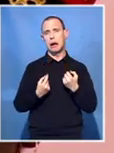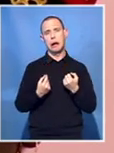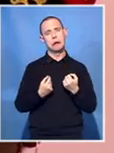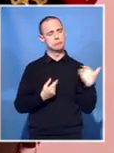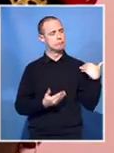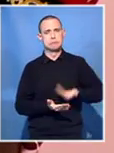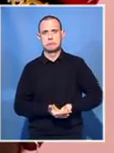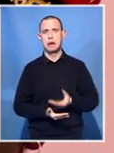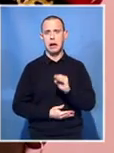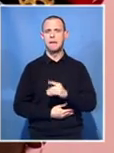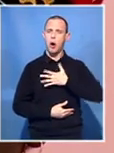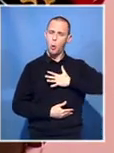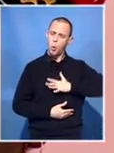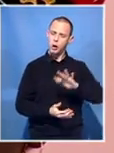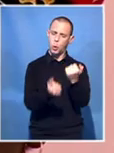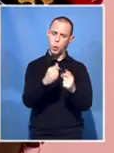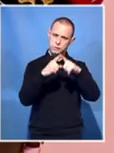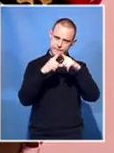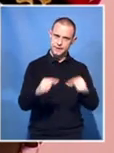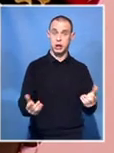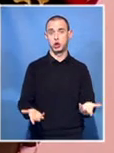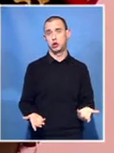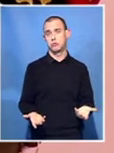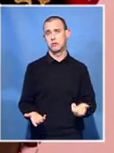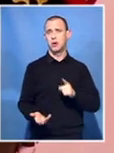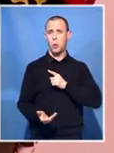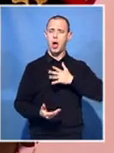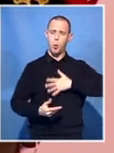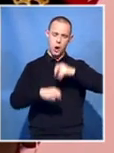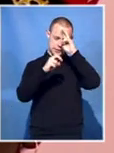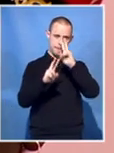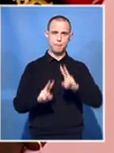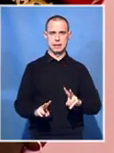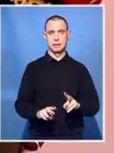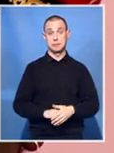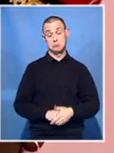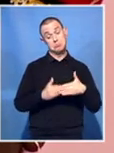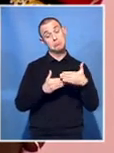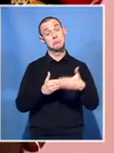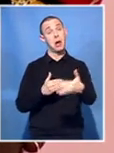mother's agony, bound to continue for several more months.